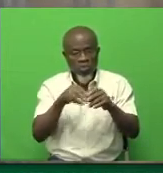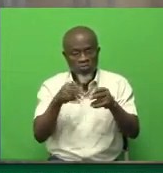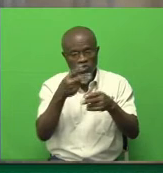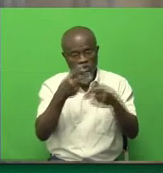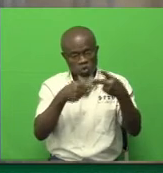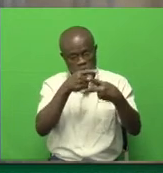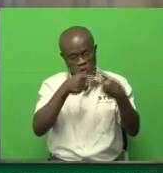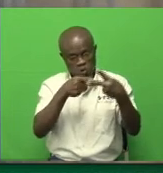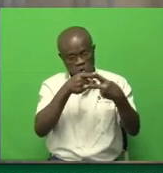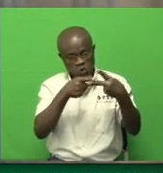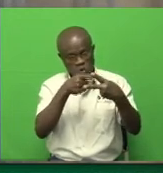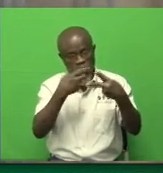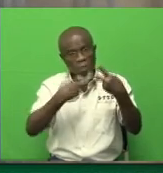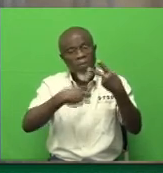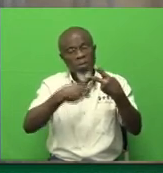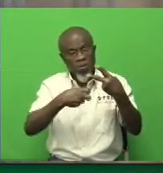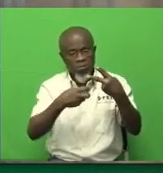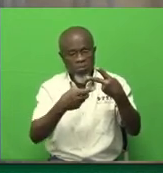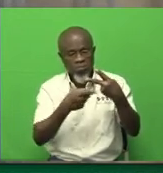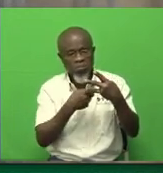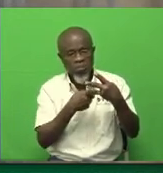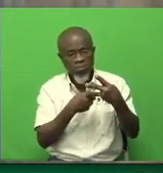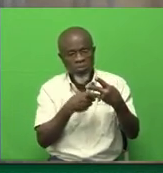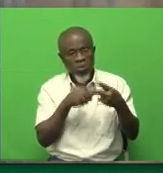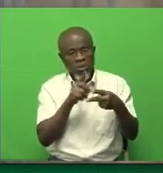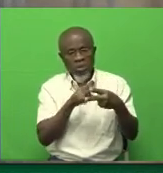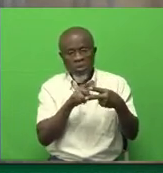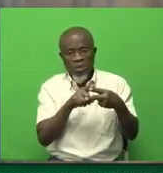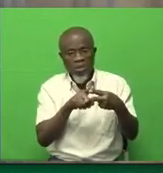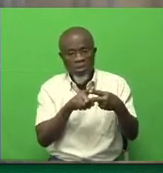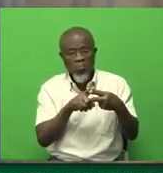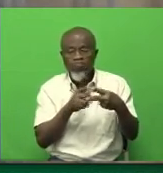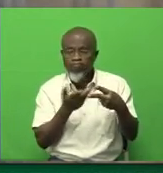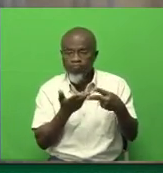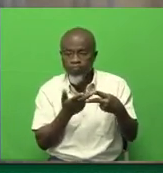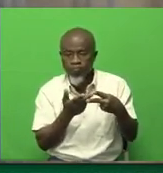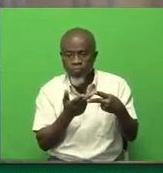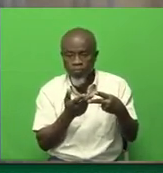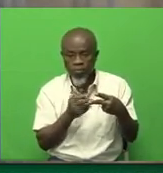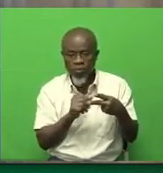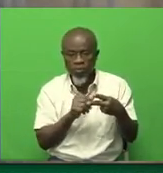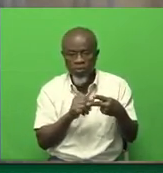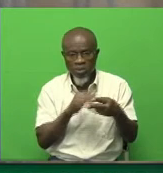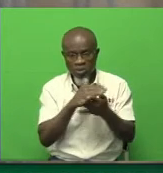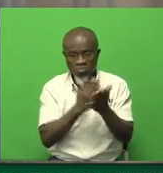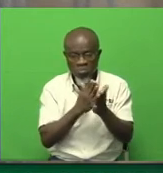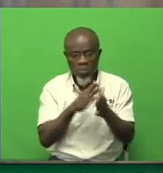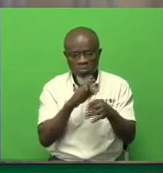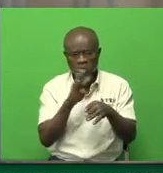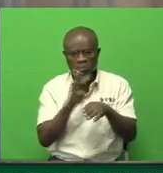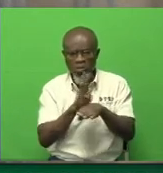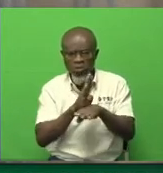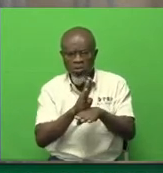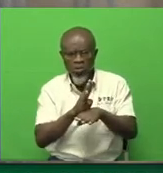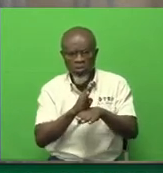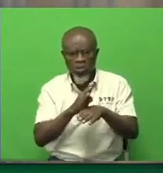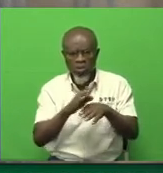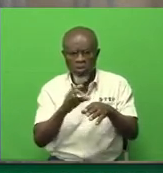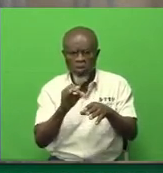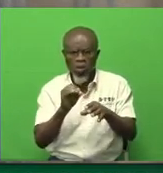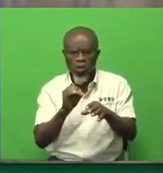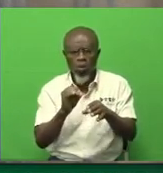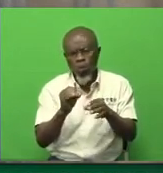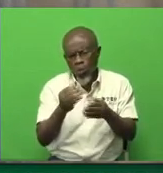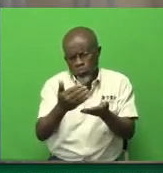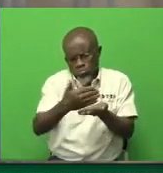effects it is an insignificant insignificant measure given that companies earning just under 42 000 per month